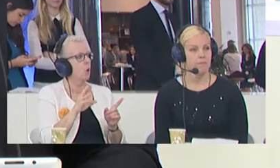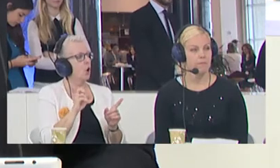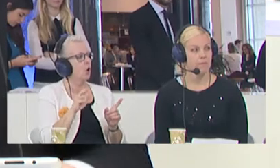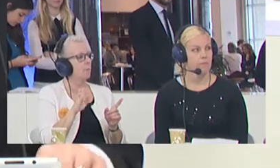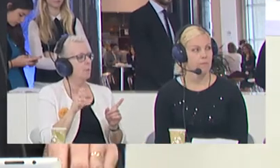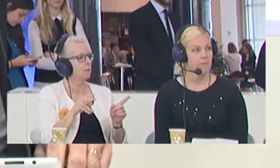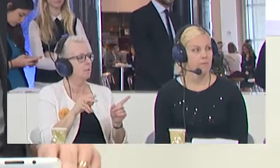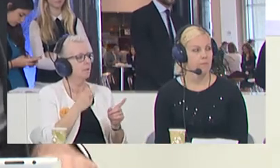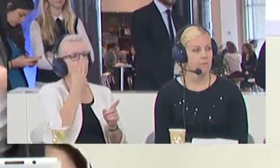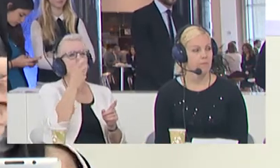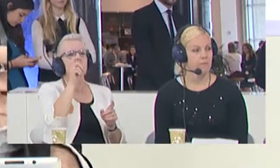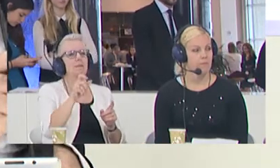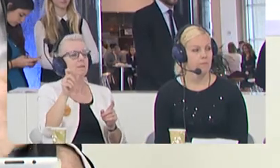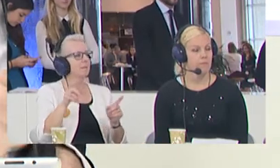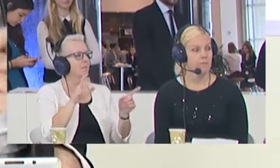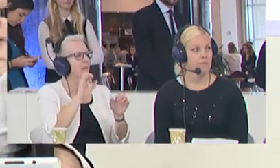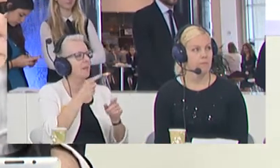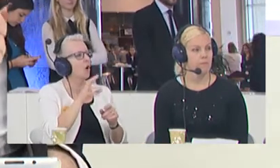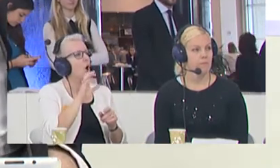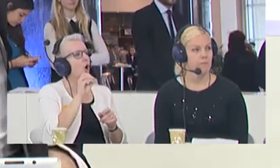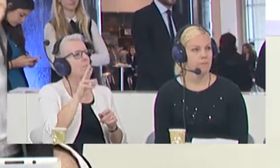not the two names you see in the same sentence very often.